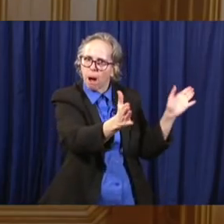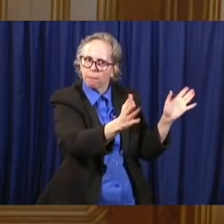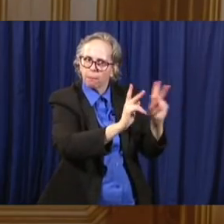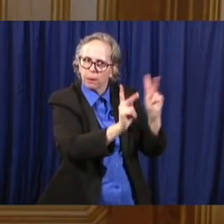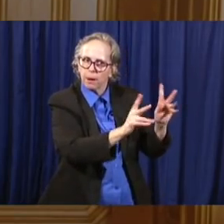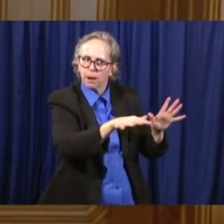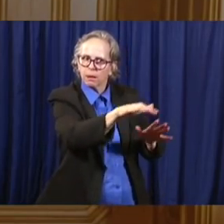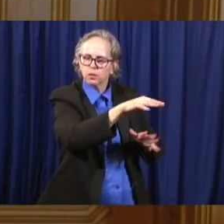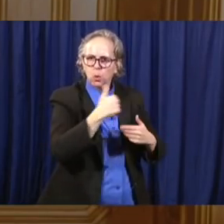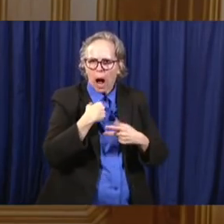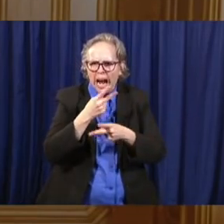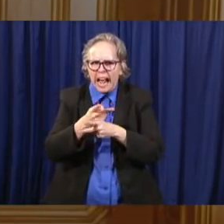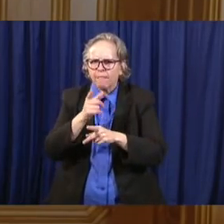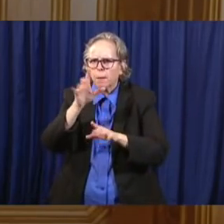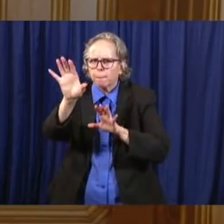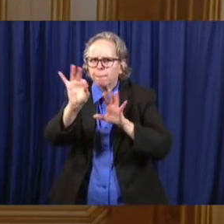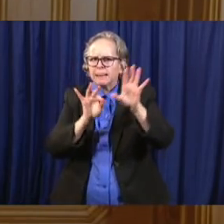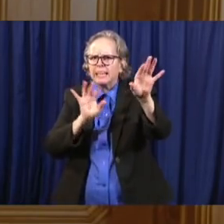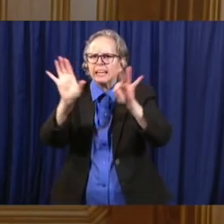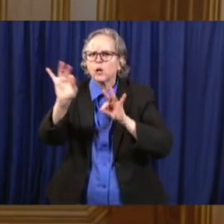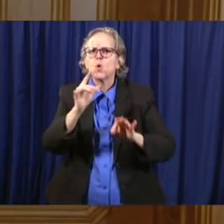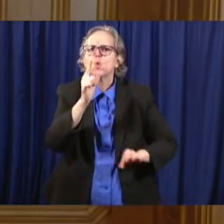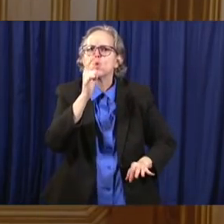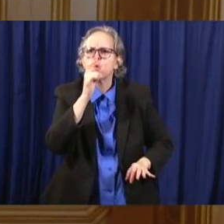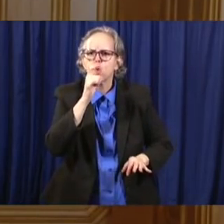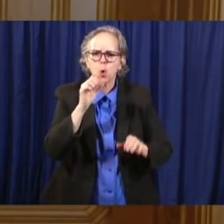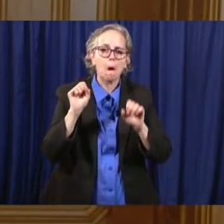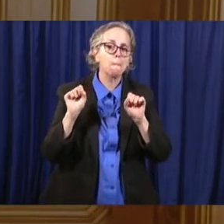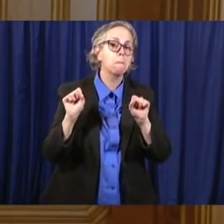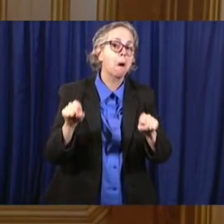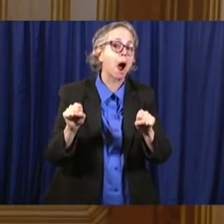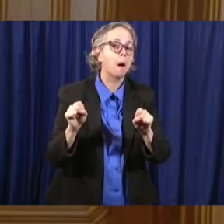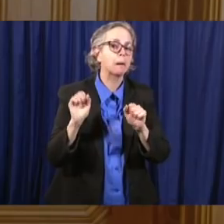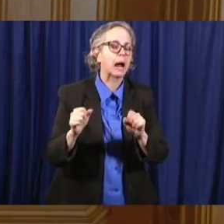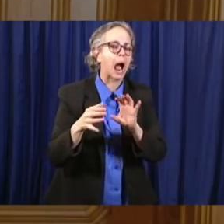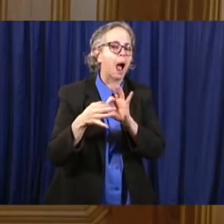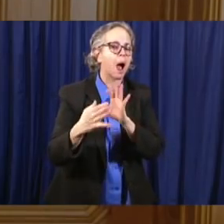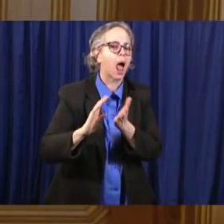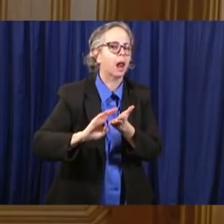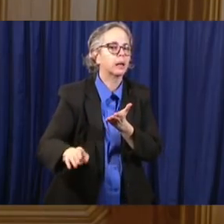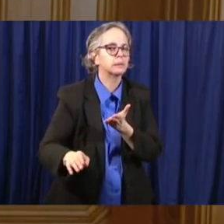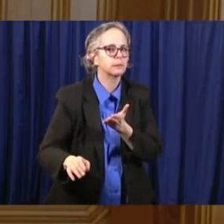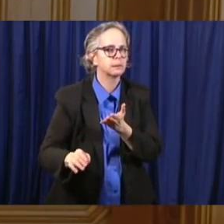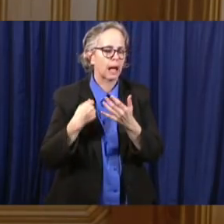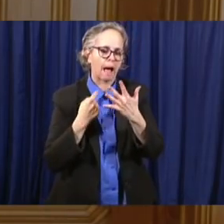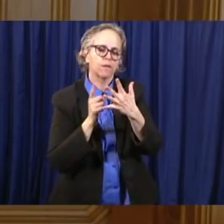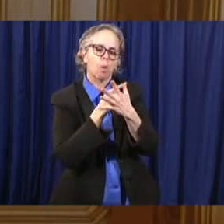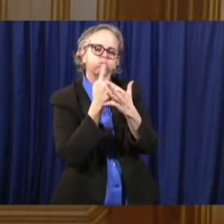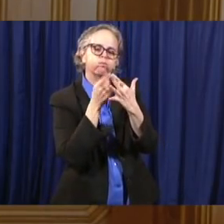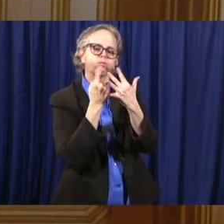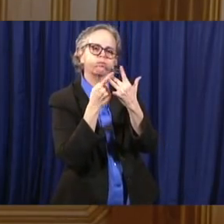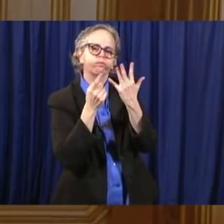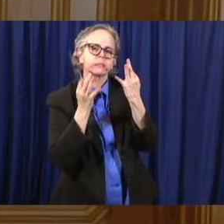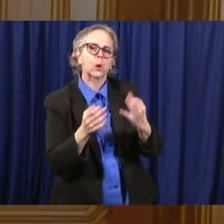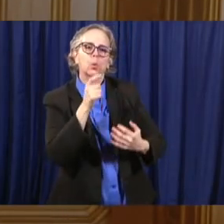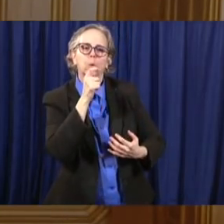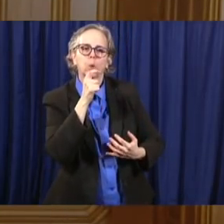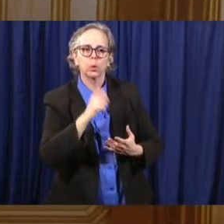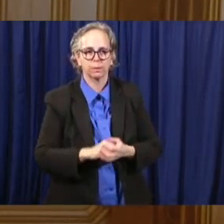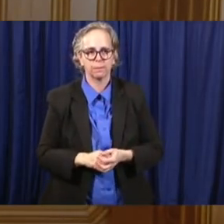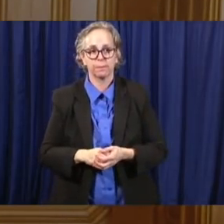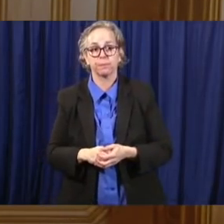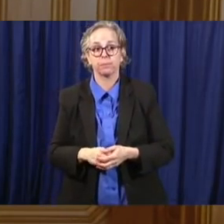me talk about the first group that I'm announcing today. There is a